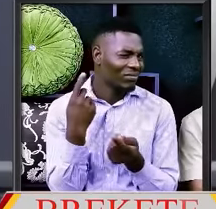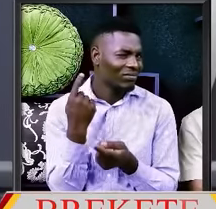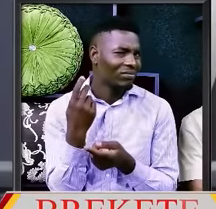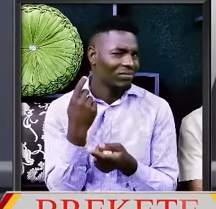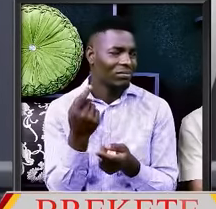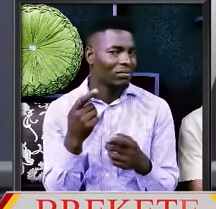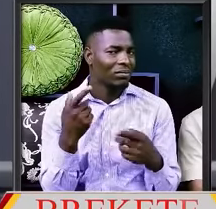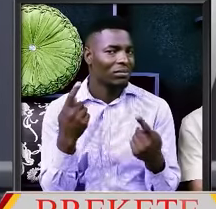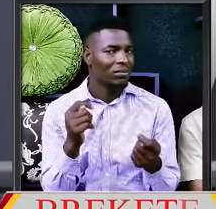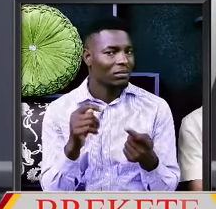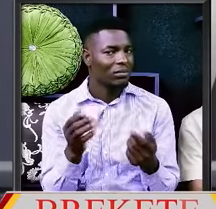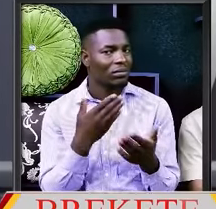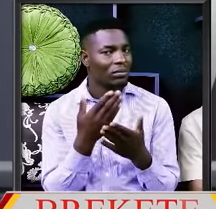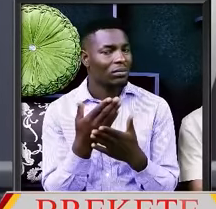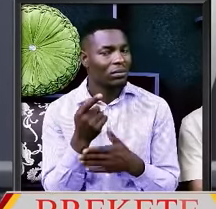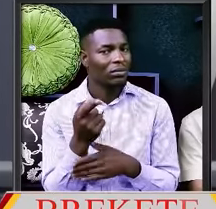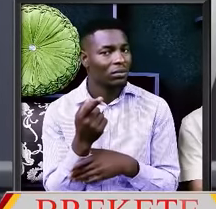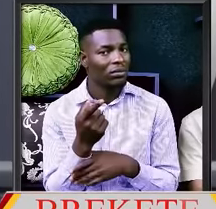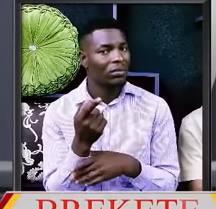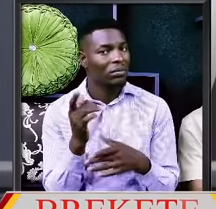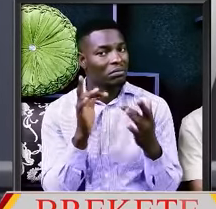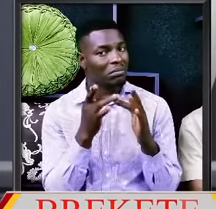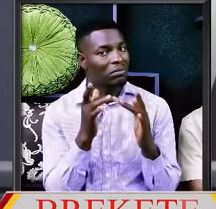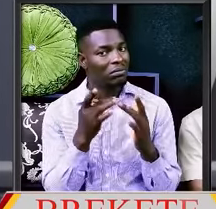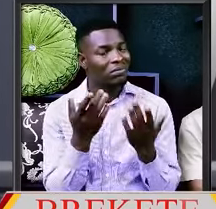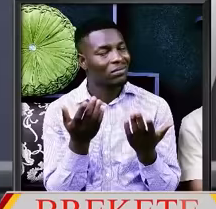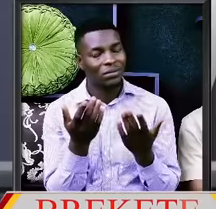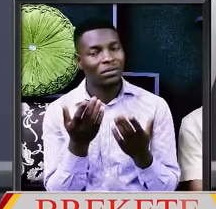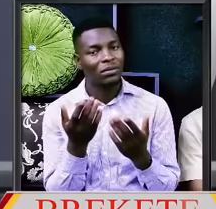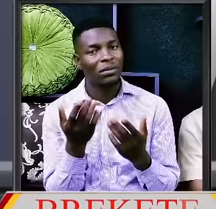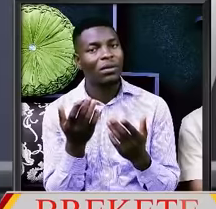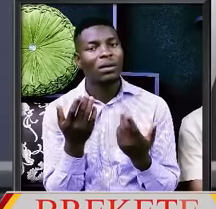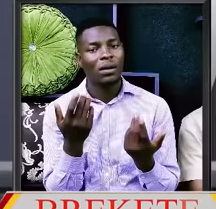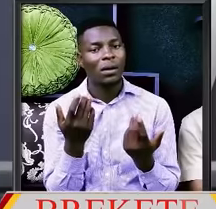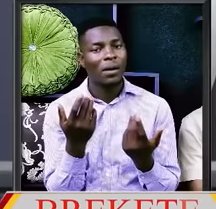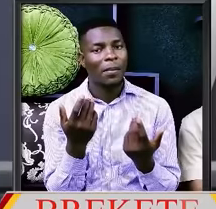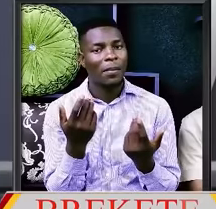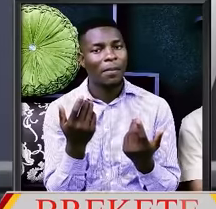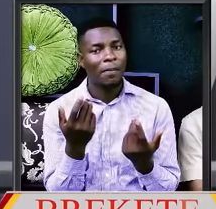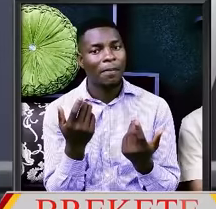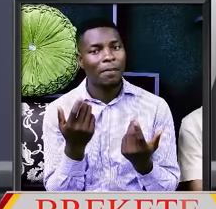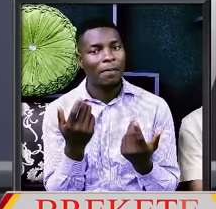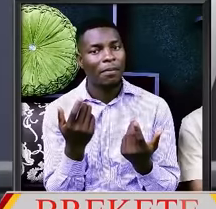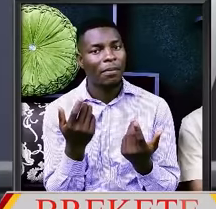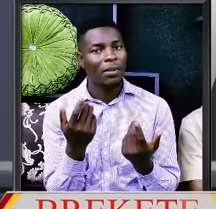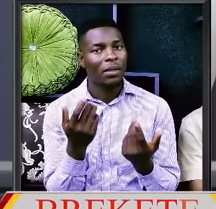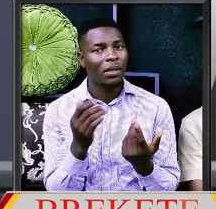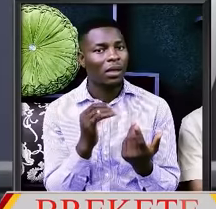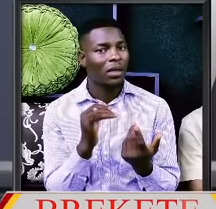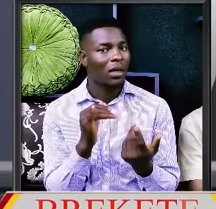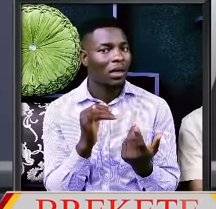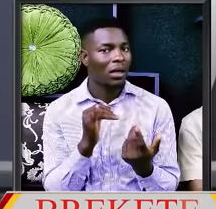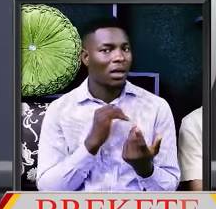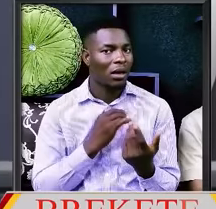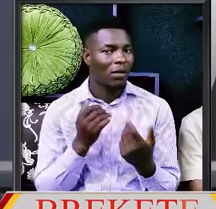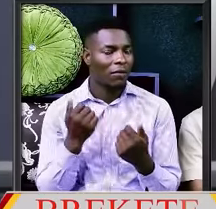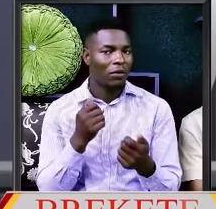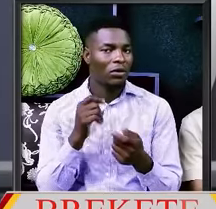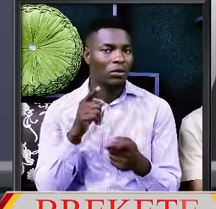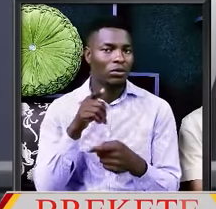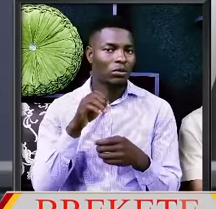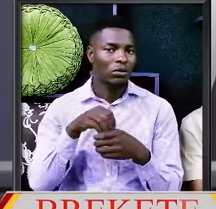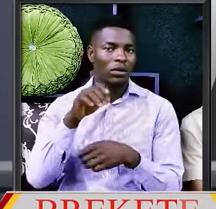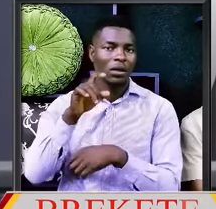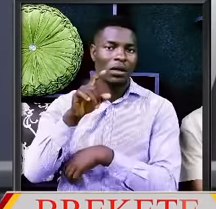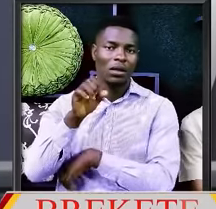day. Brekete Family, you don't call. Because that time, I follow you, I listen for you, and